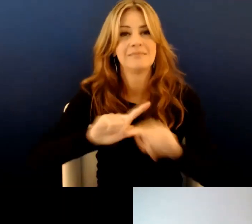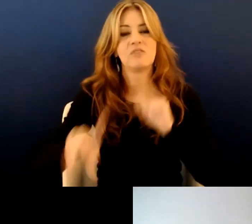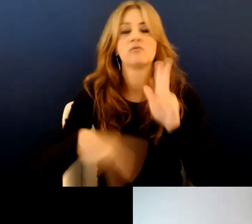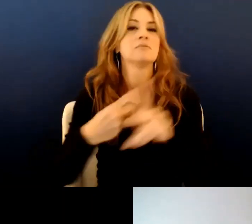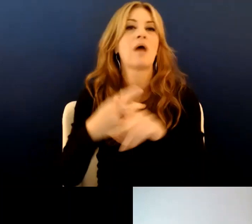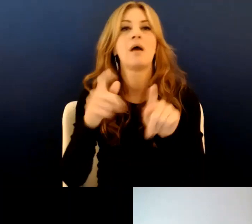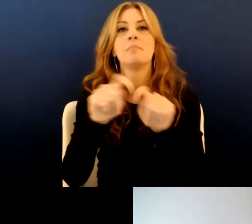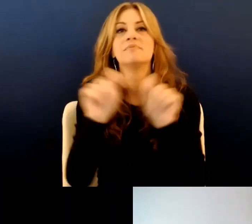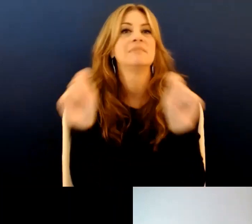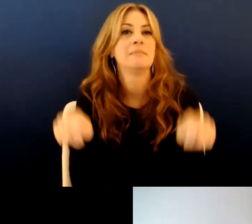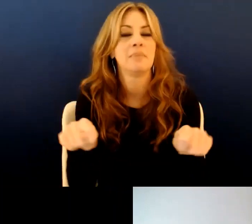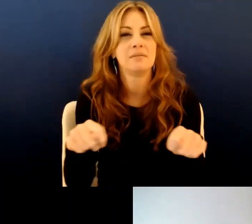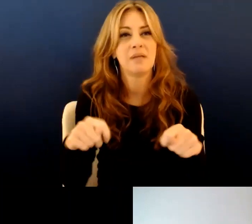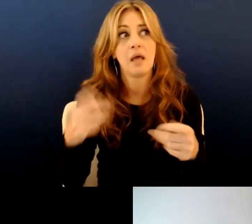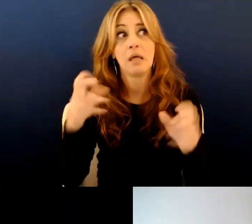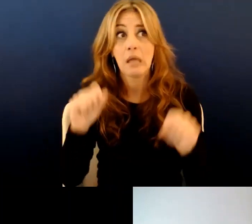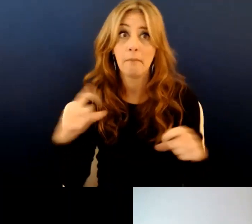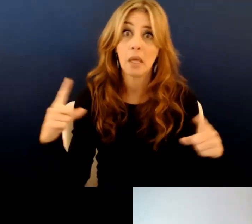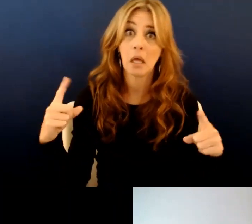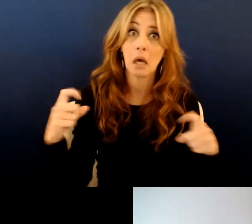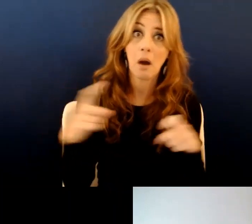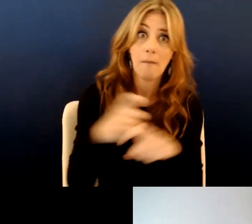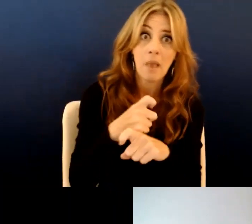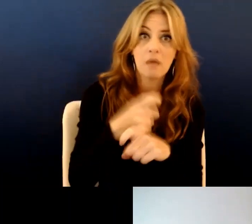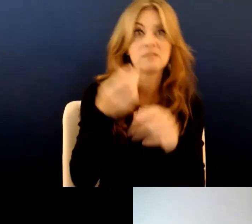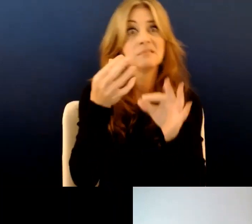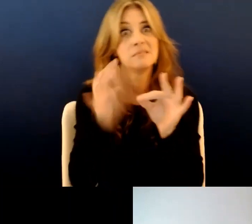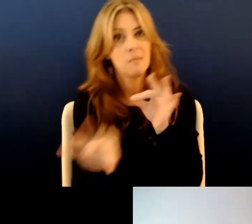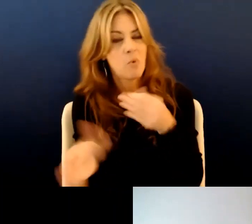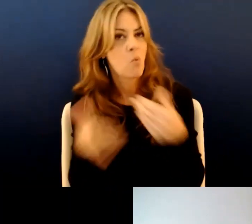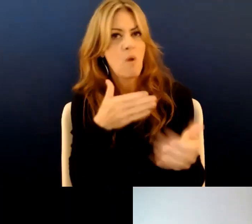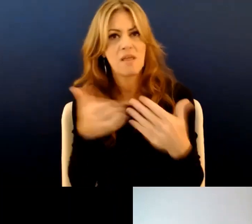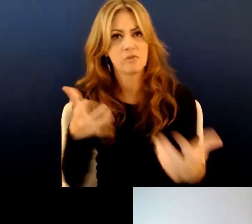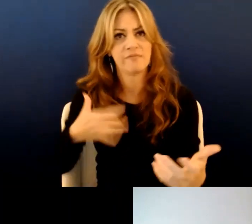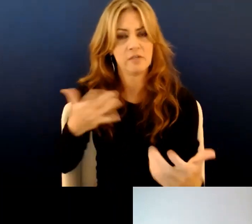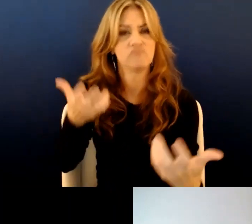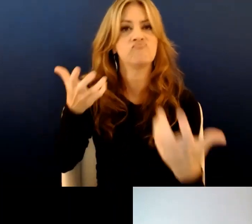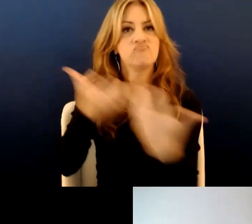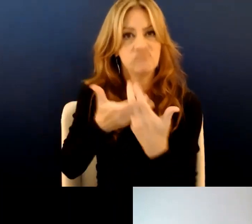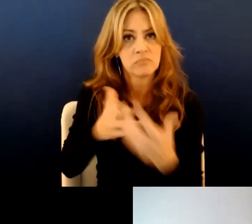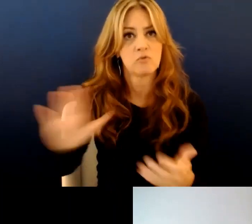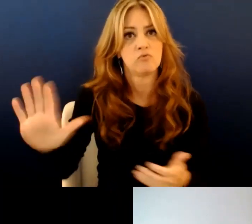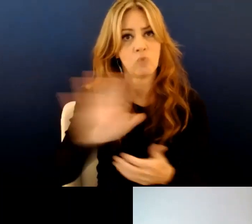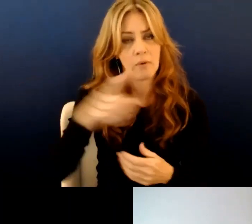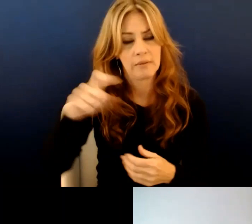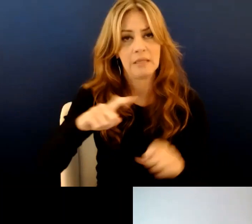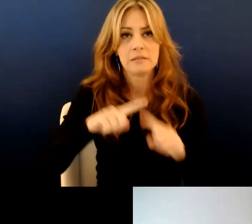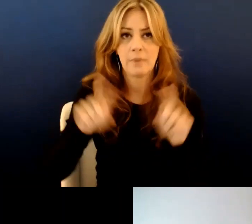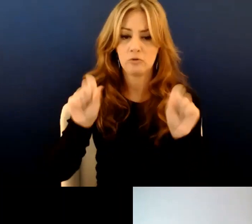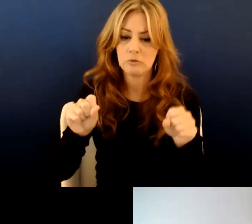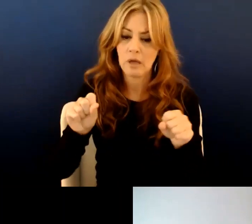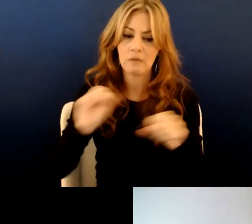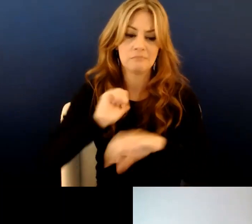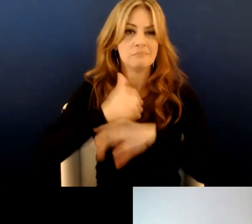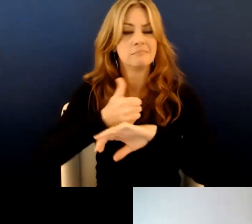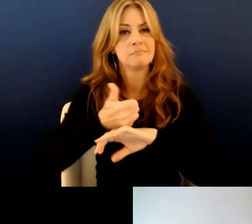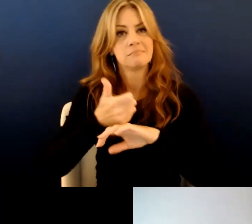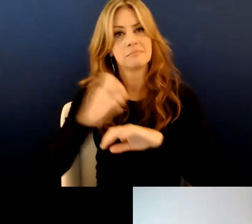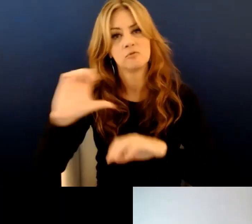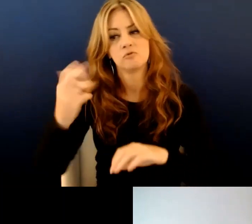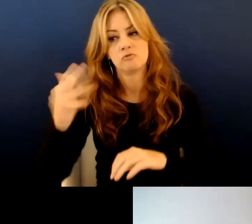or less complex, that meets your needs. But you will also have the opportunity to schedule chats